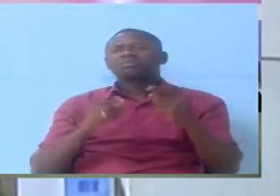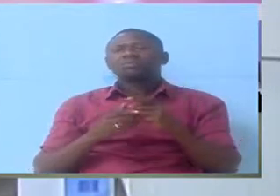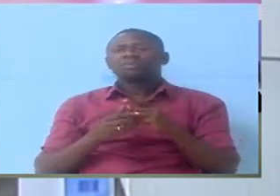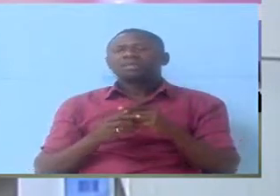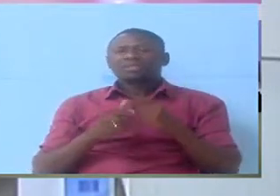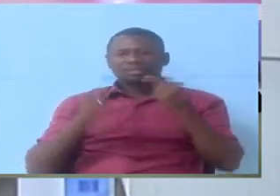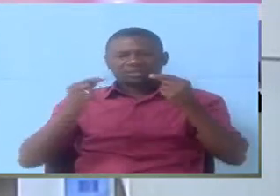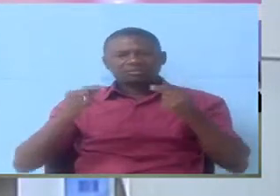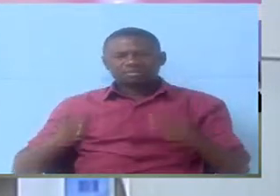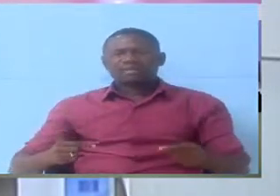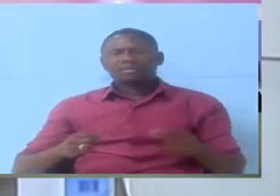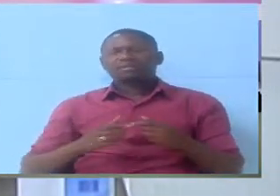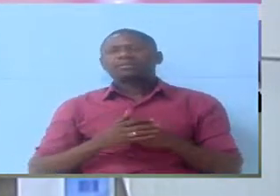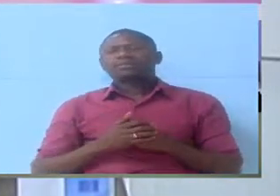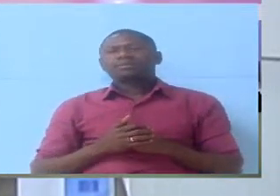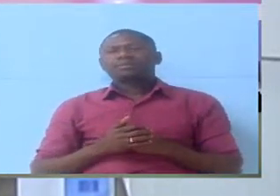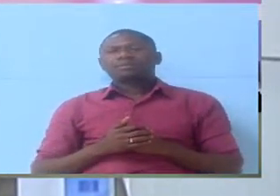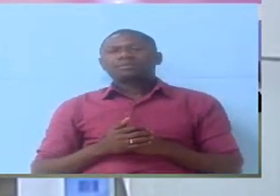he hung up.